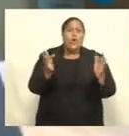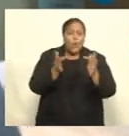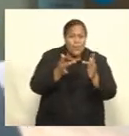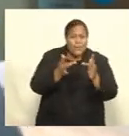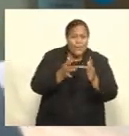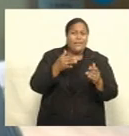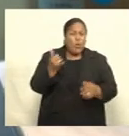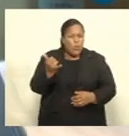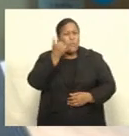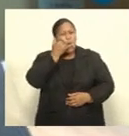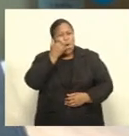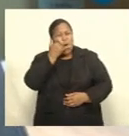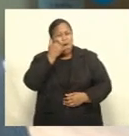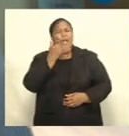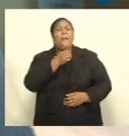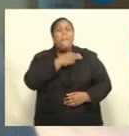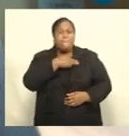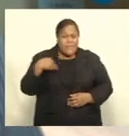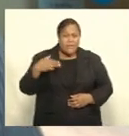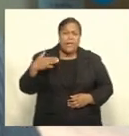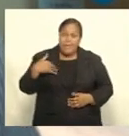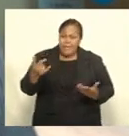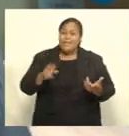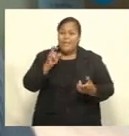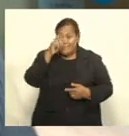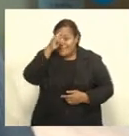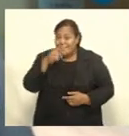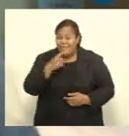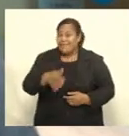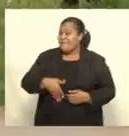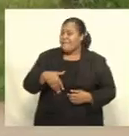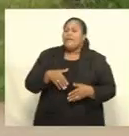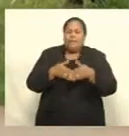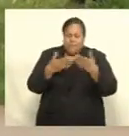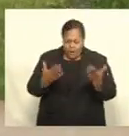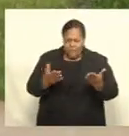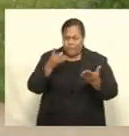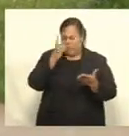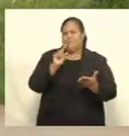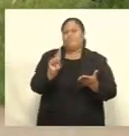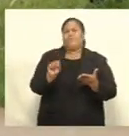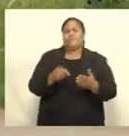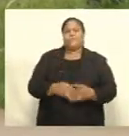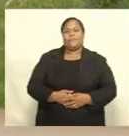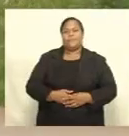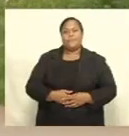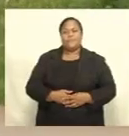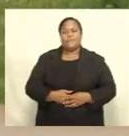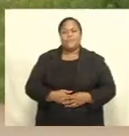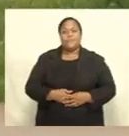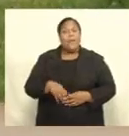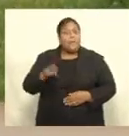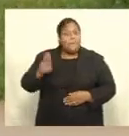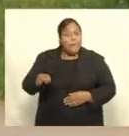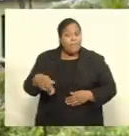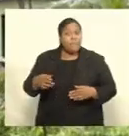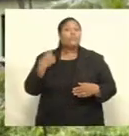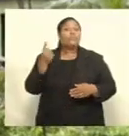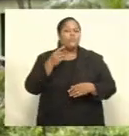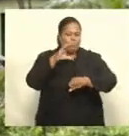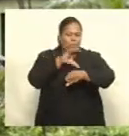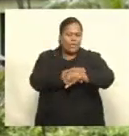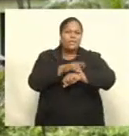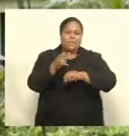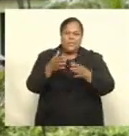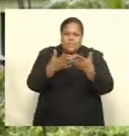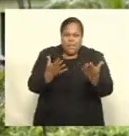you haven't, can you please do so? You know, this is the time to actually do it. Meanwhile, members of the Fiji Police Force are carrying out awareness